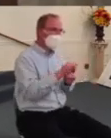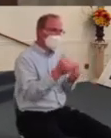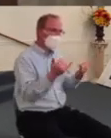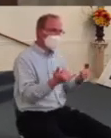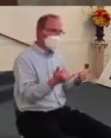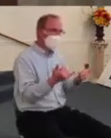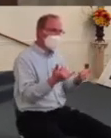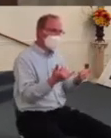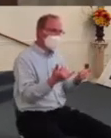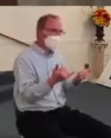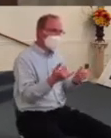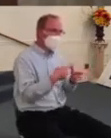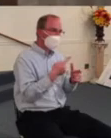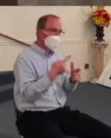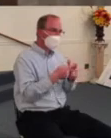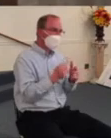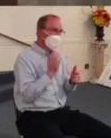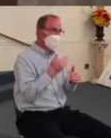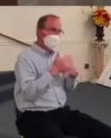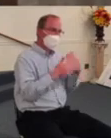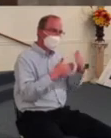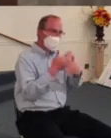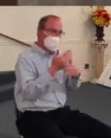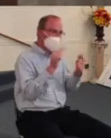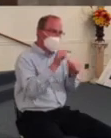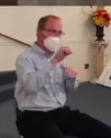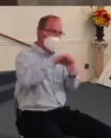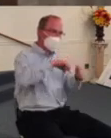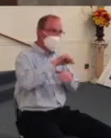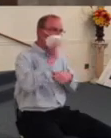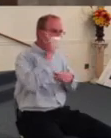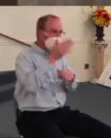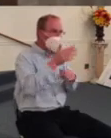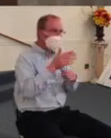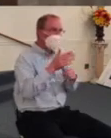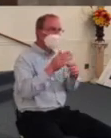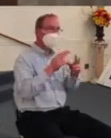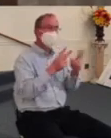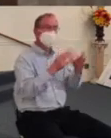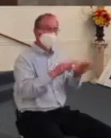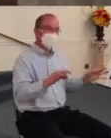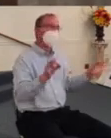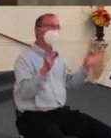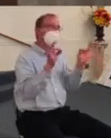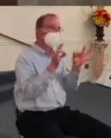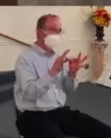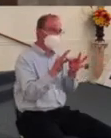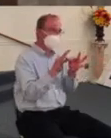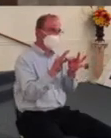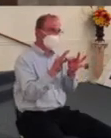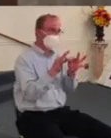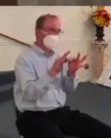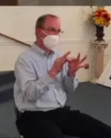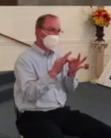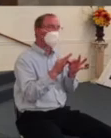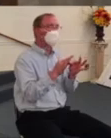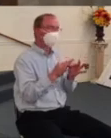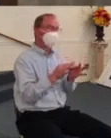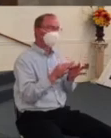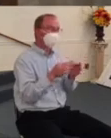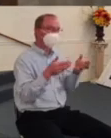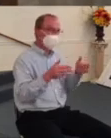one another will be so important. May we learn the lesson as